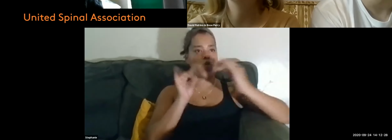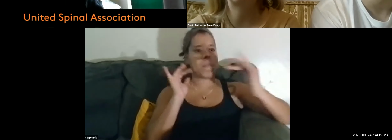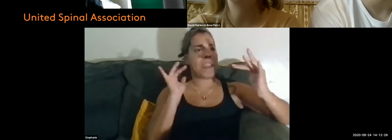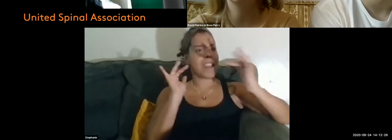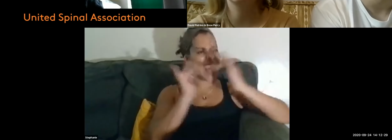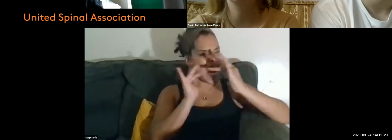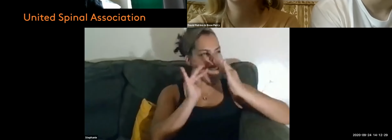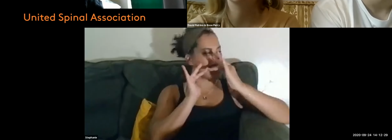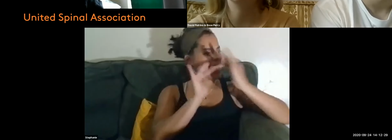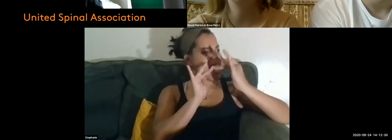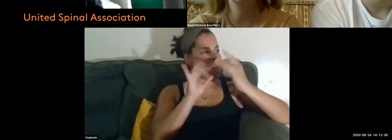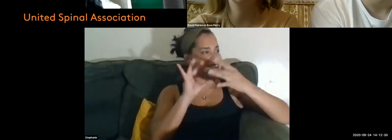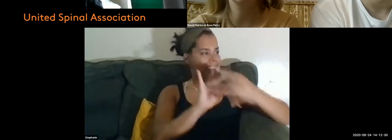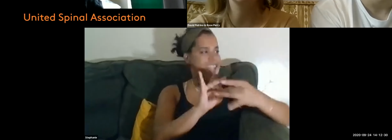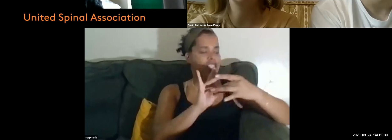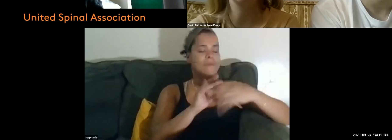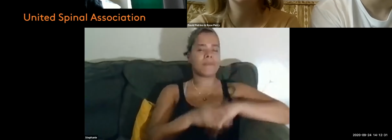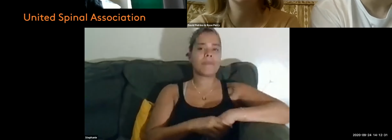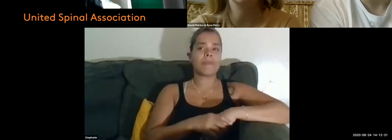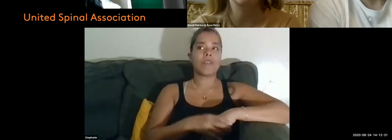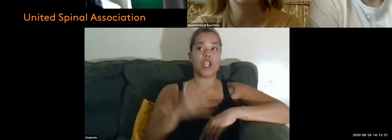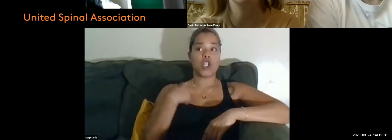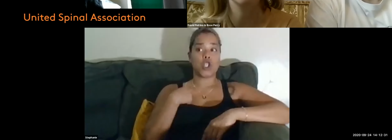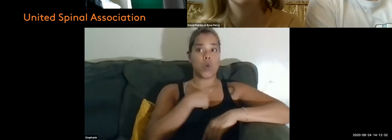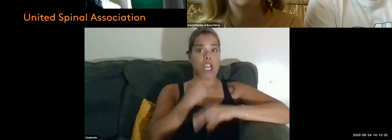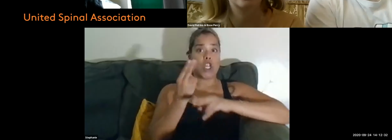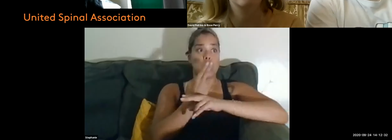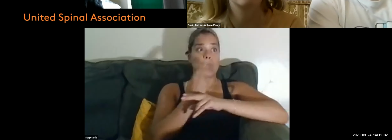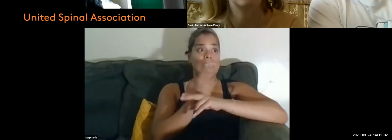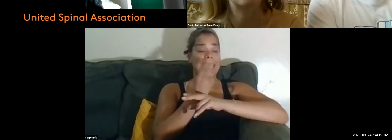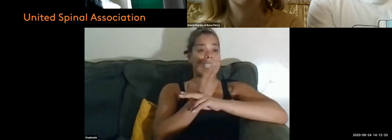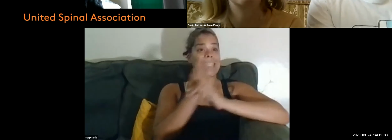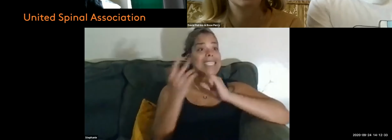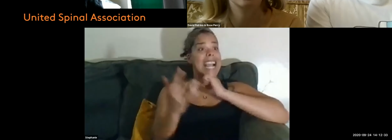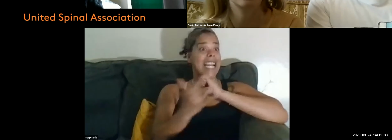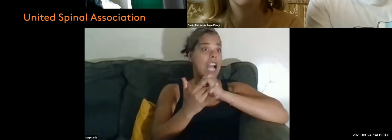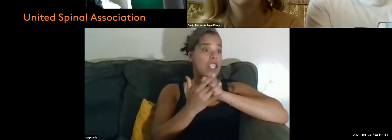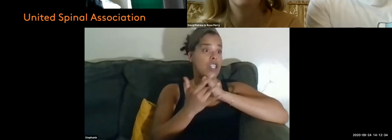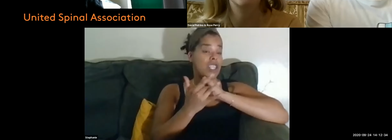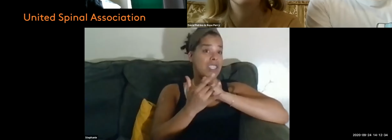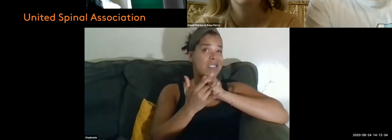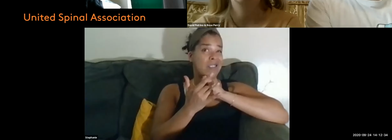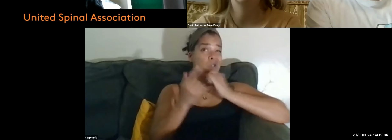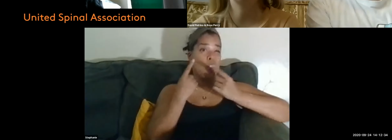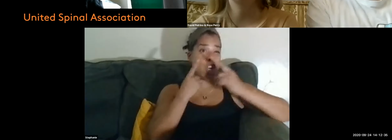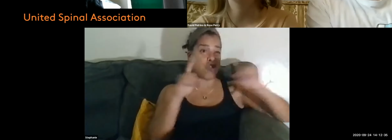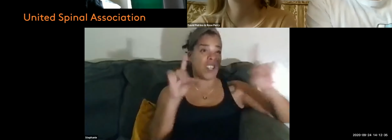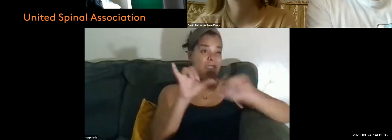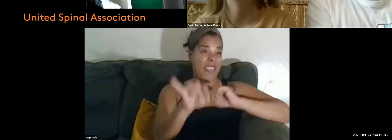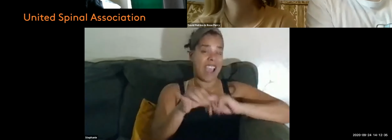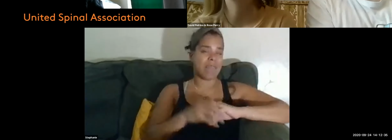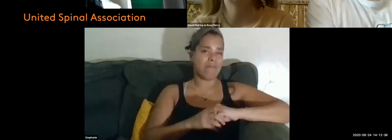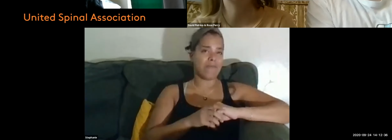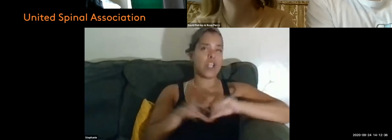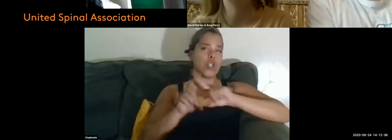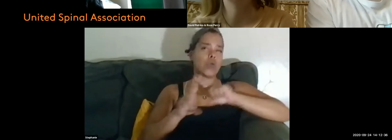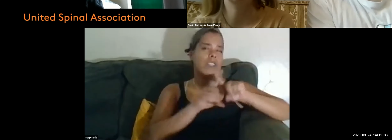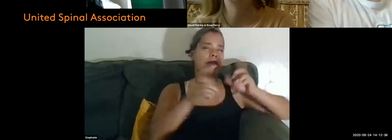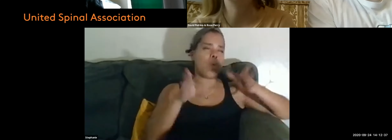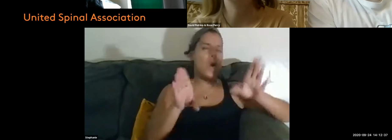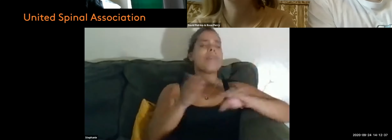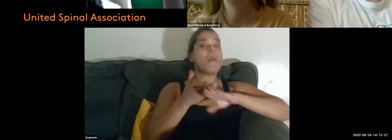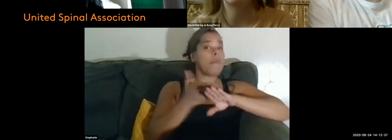really leveraging technology to try to achieve that through a number of ways. But before I kind of go into that,